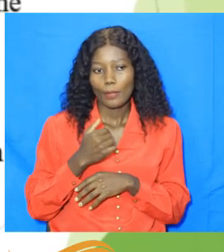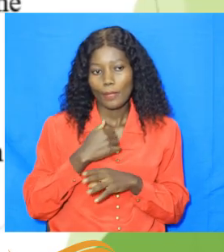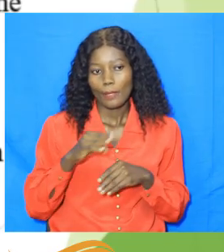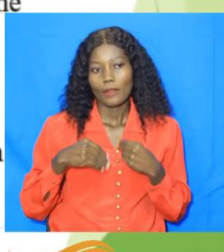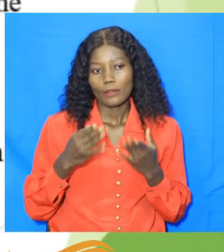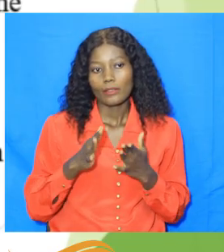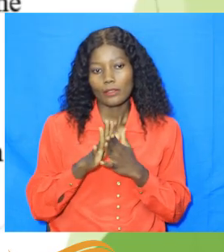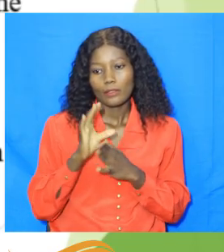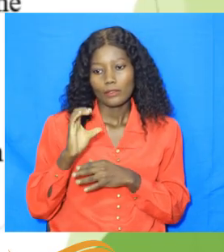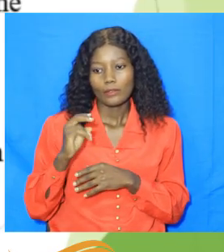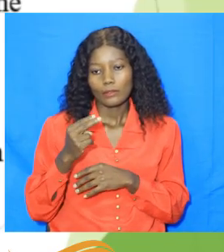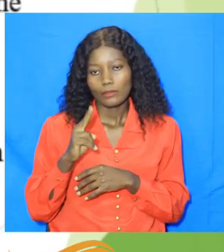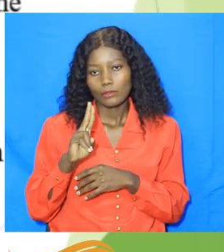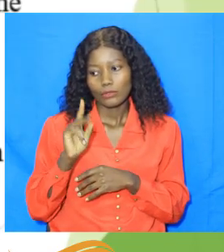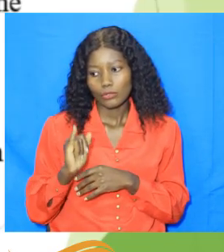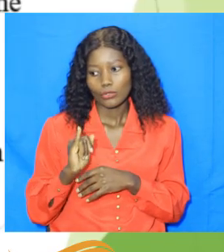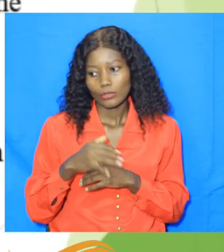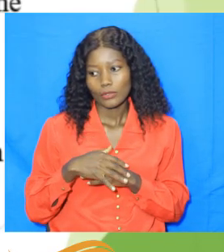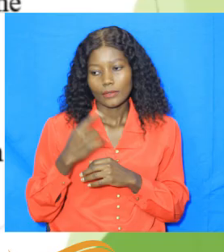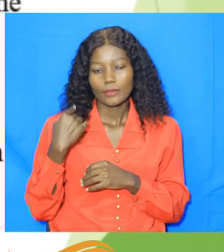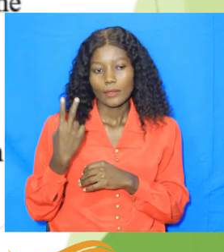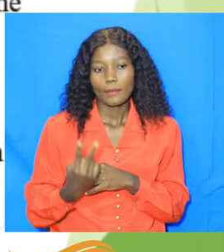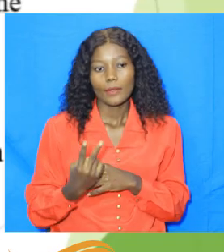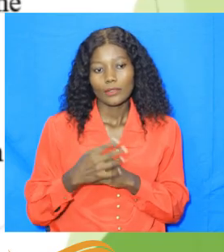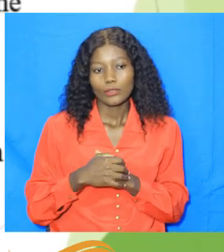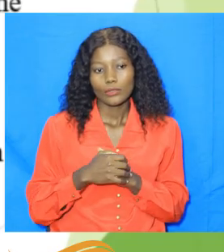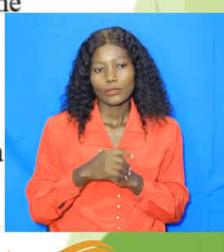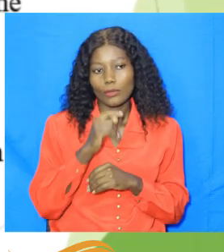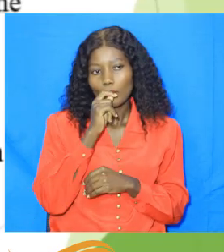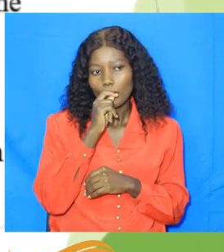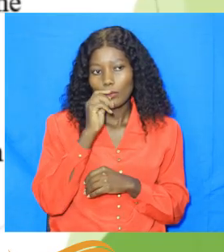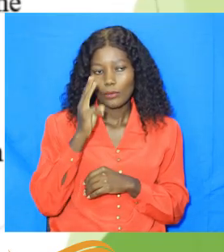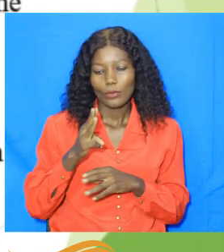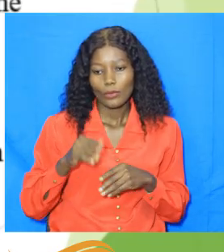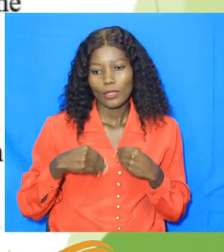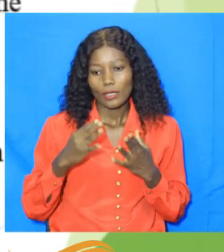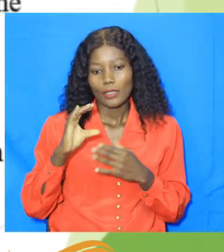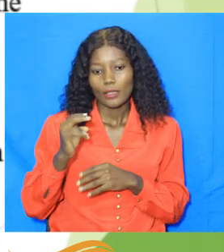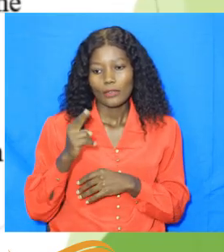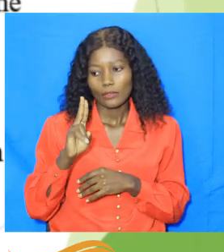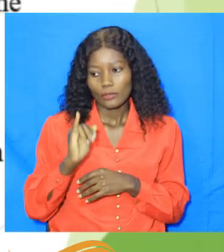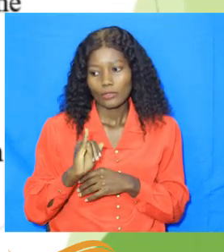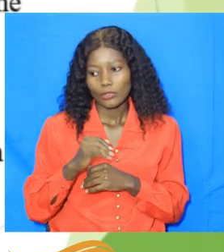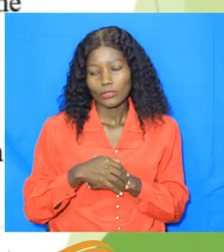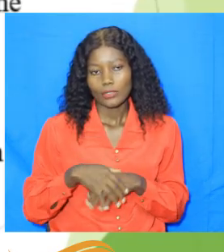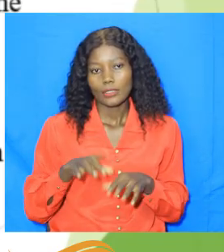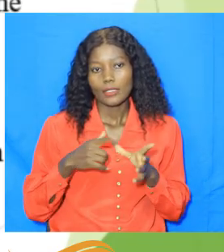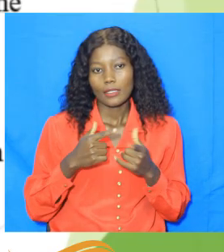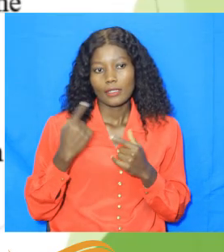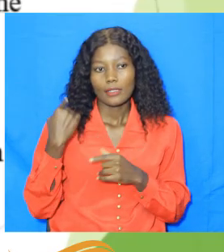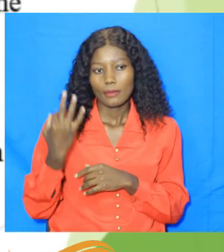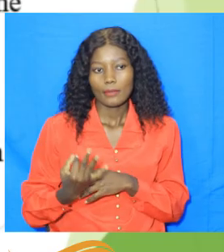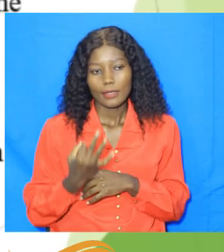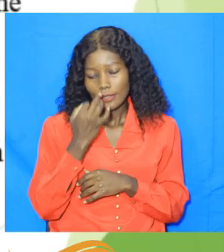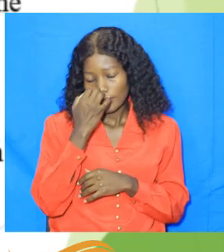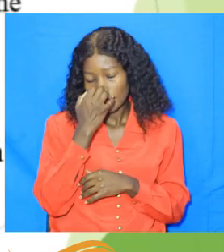Chui. The second instance, the referee will give Chui. And the third